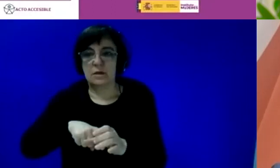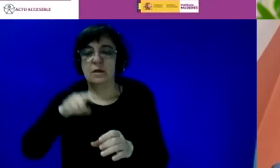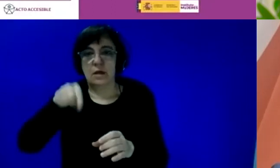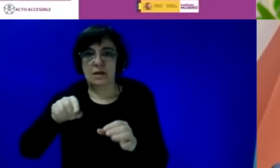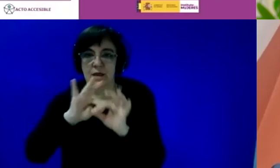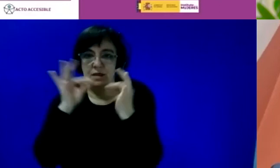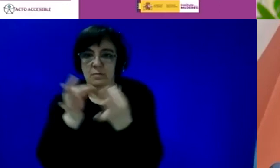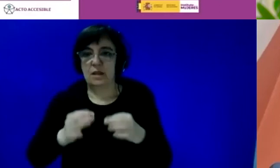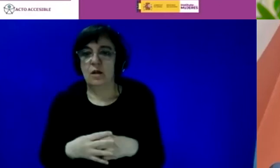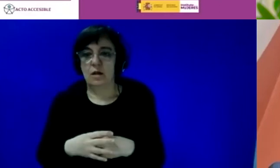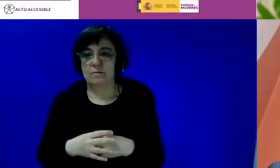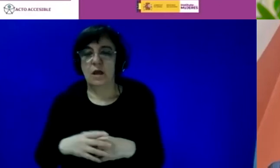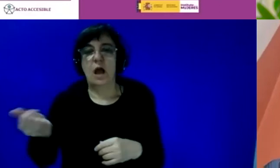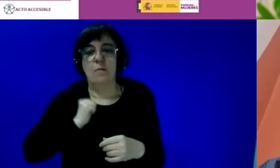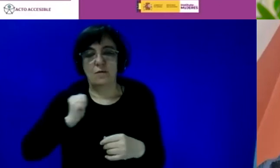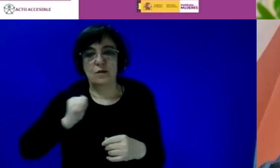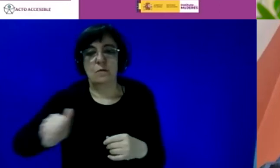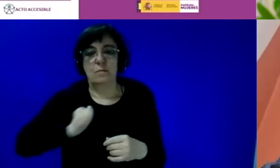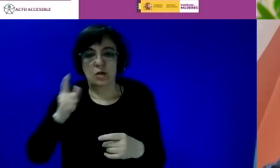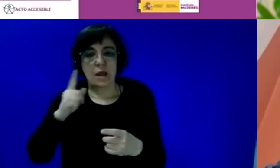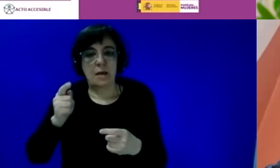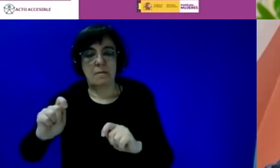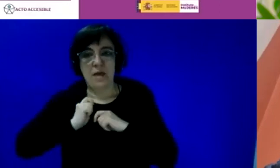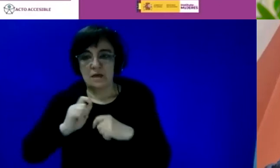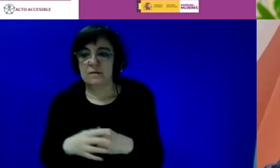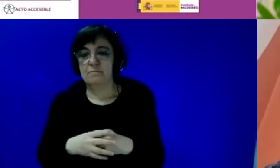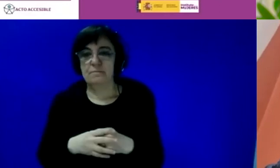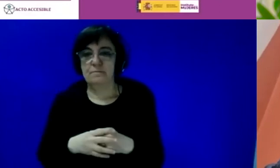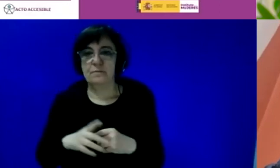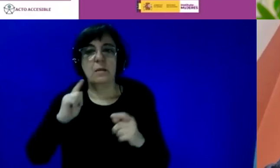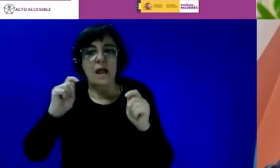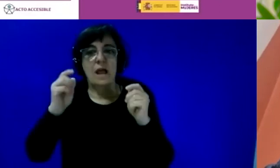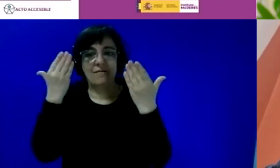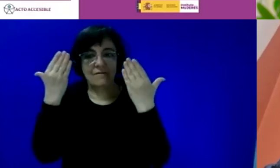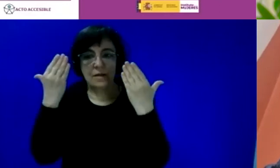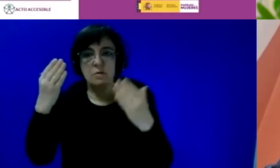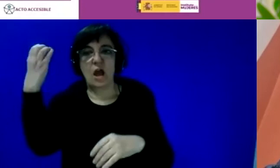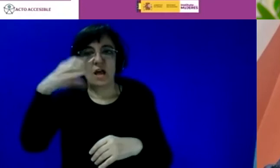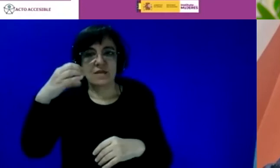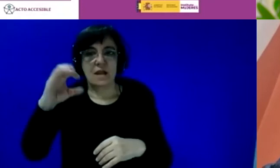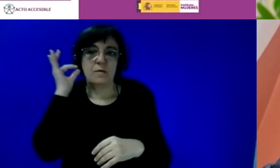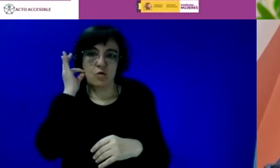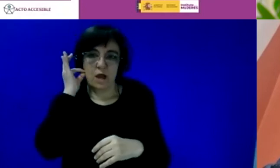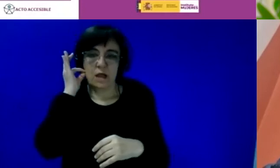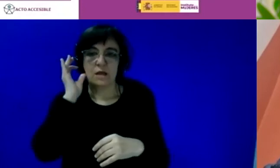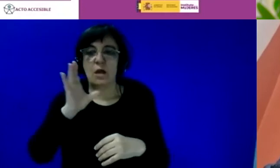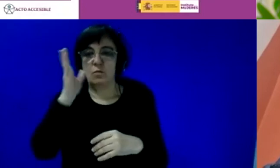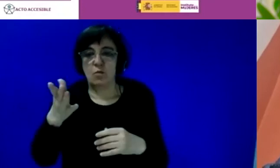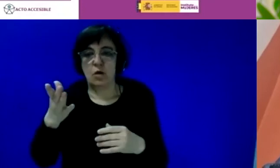especially all those organizations that are working on the ground taking part in this seminar. I would like to, first of all,